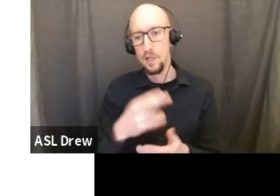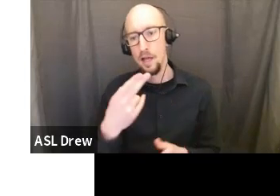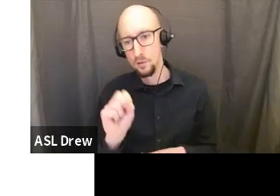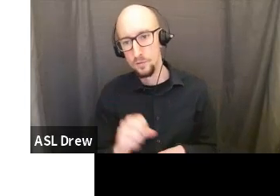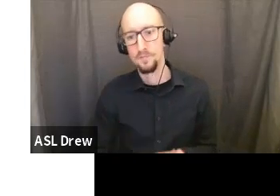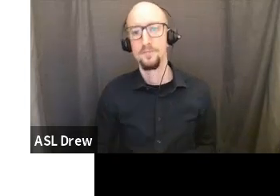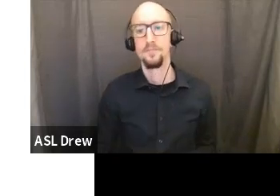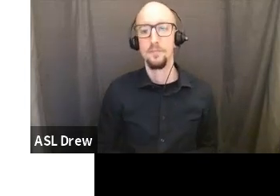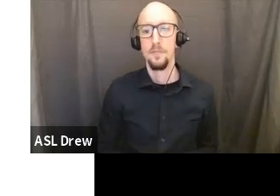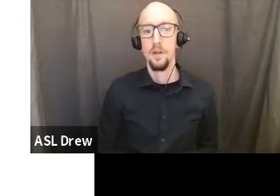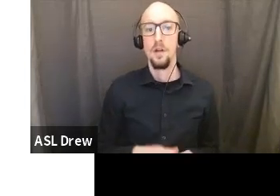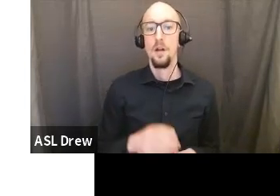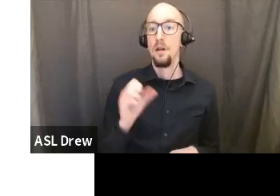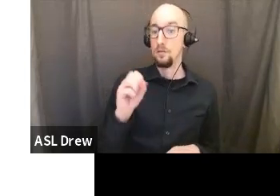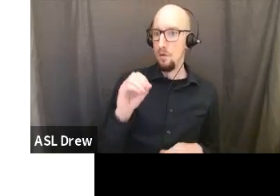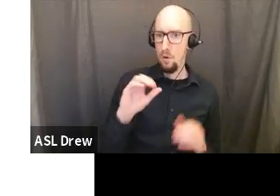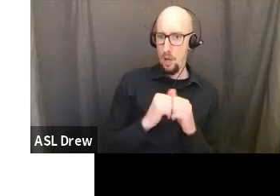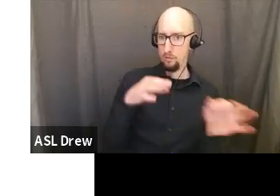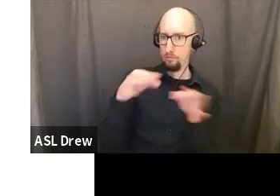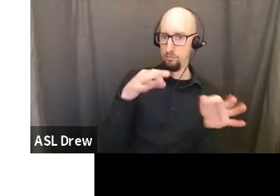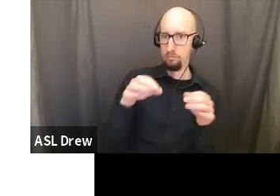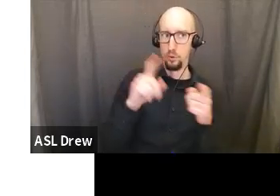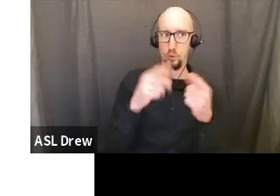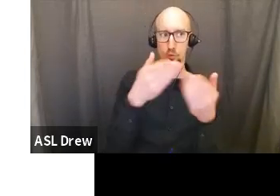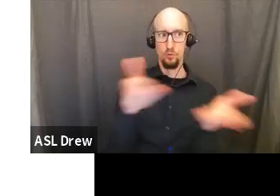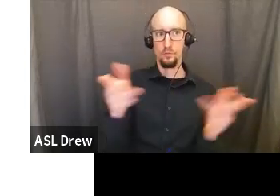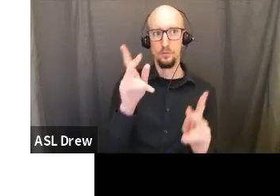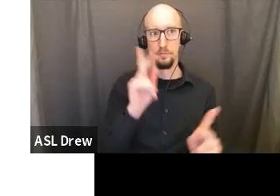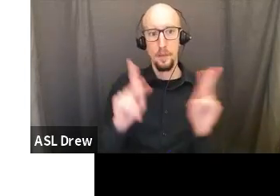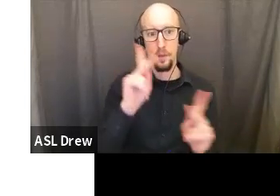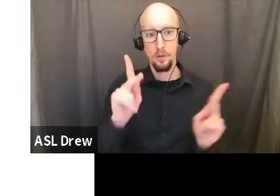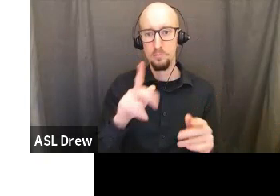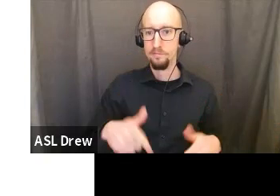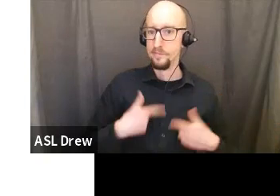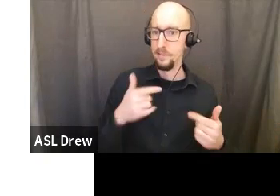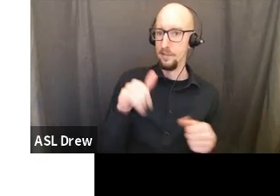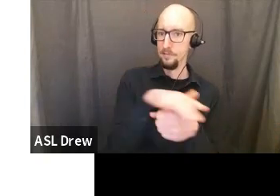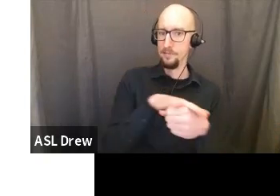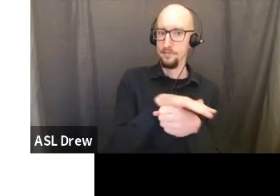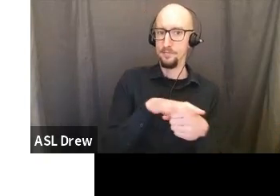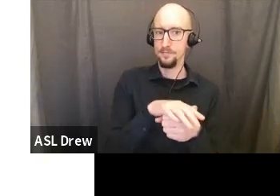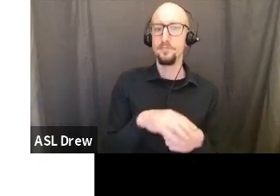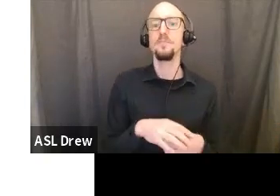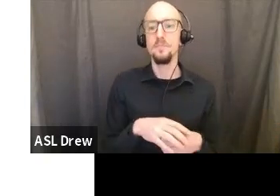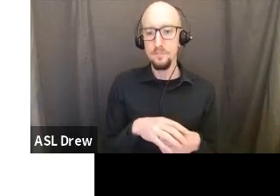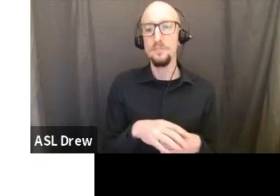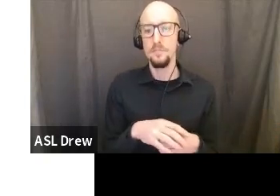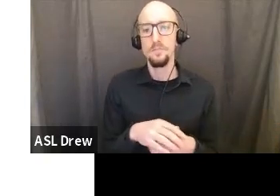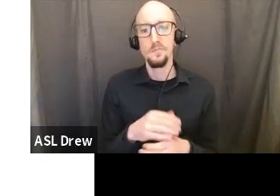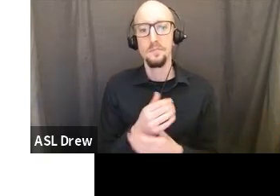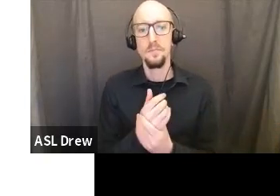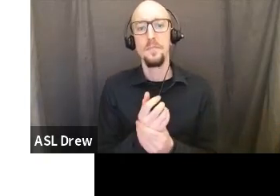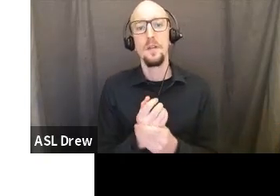public for our system of considering socioeconomic status,